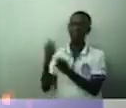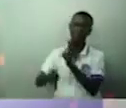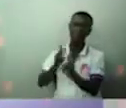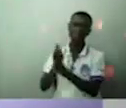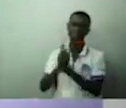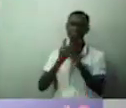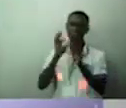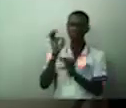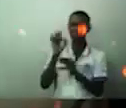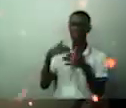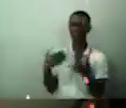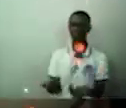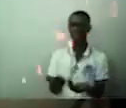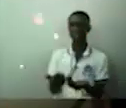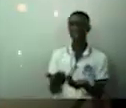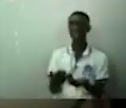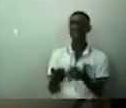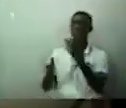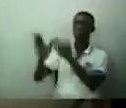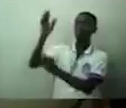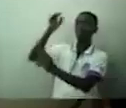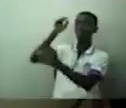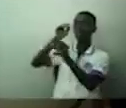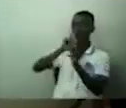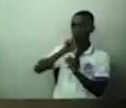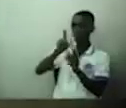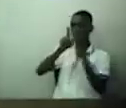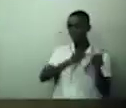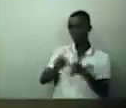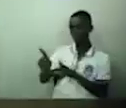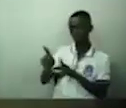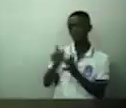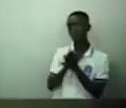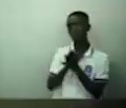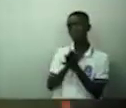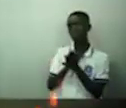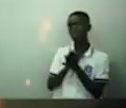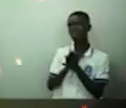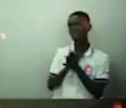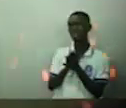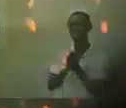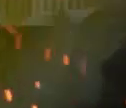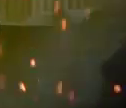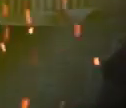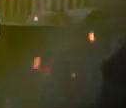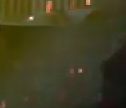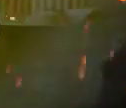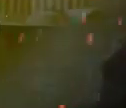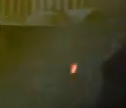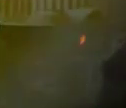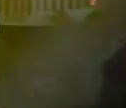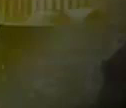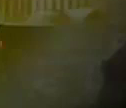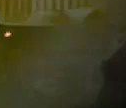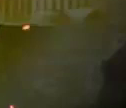about looks to be God's original intent. It looks to be that that's how God actually wanted things to